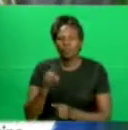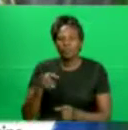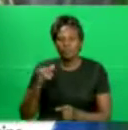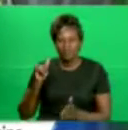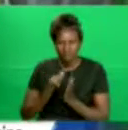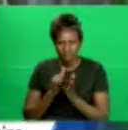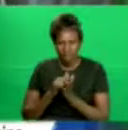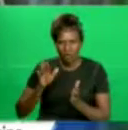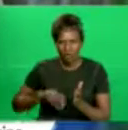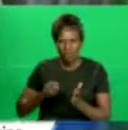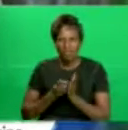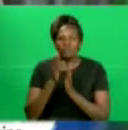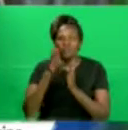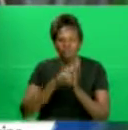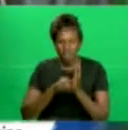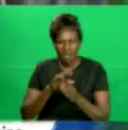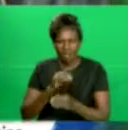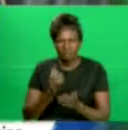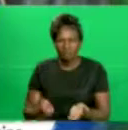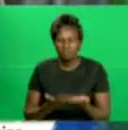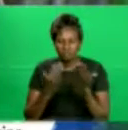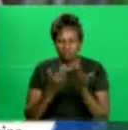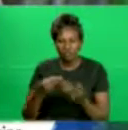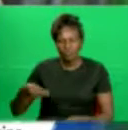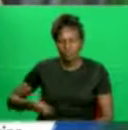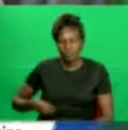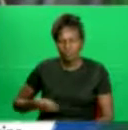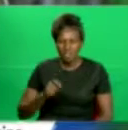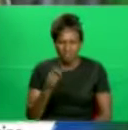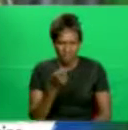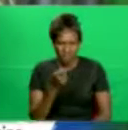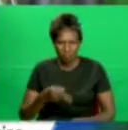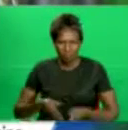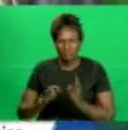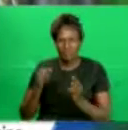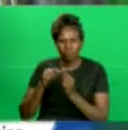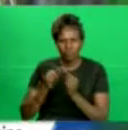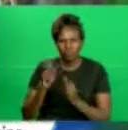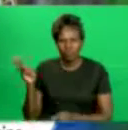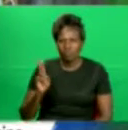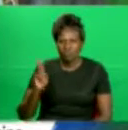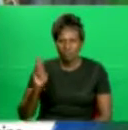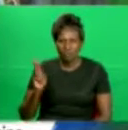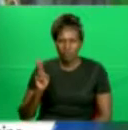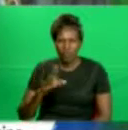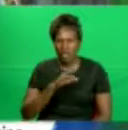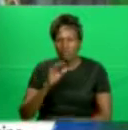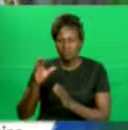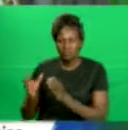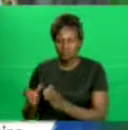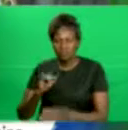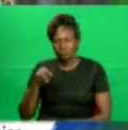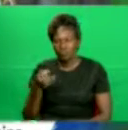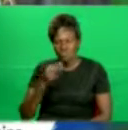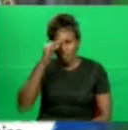development and the empowerment of youth is a key priority to President Uhuru Kenyatta and the Jubilee government.